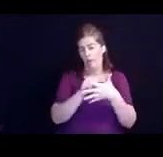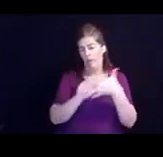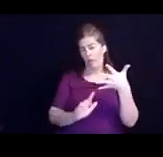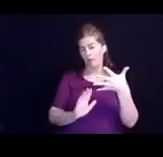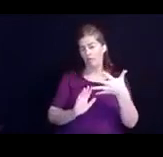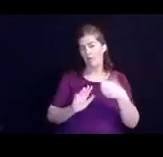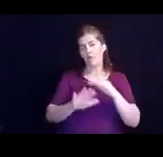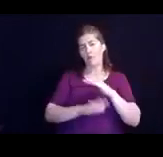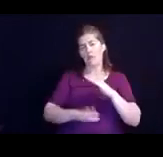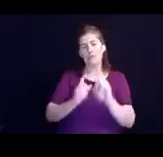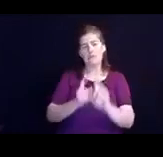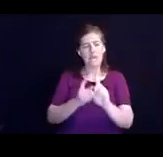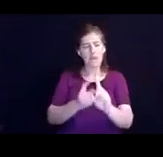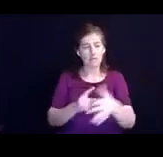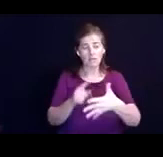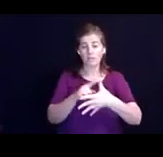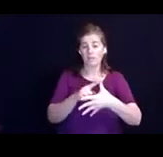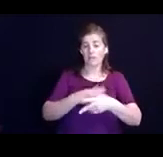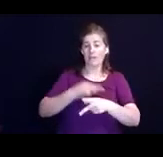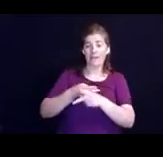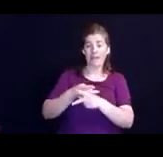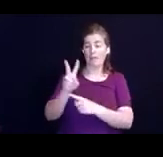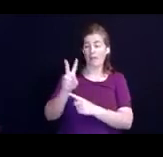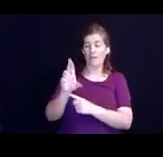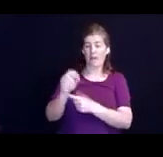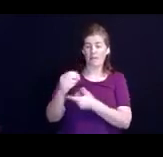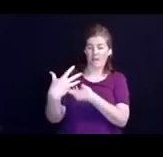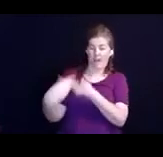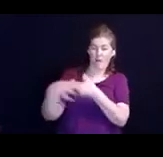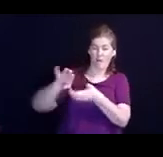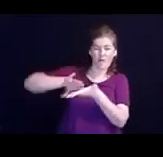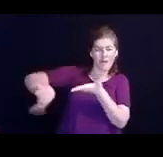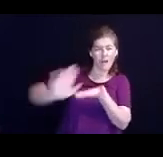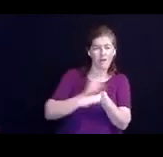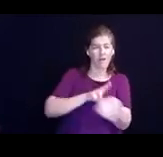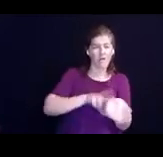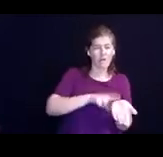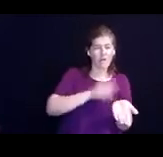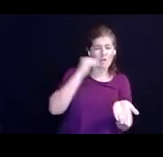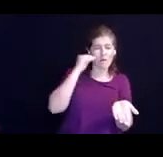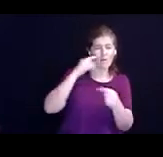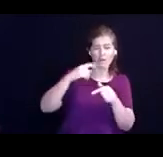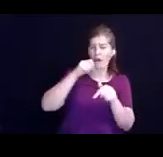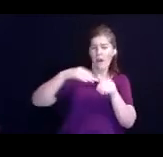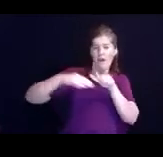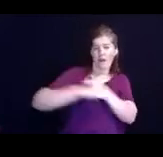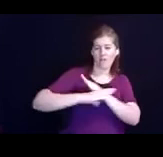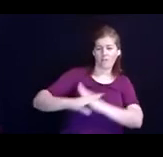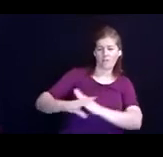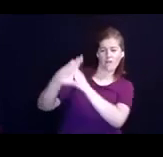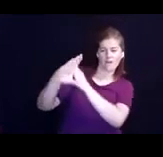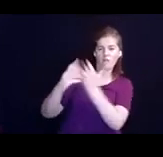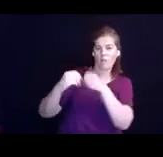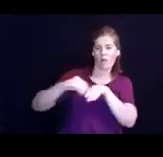this initiative. Number 1, keep the virus out of our institutions, out of our nursing homes where it hasn't entered, to prevent it from taking place in the